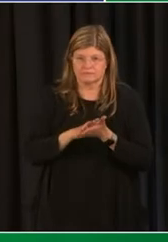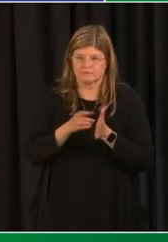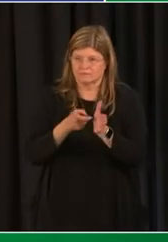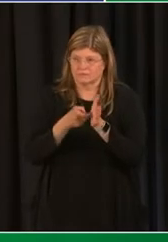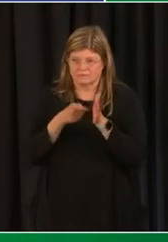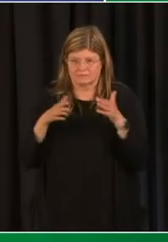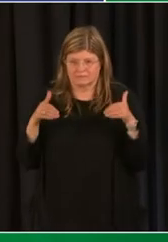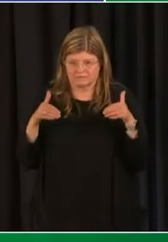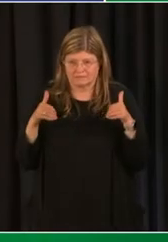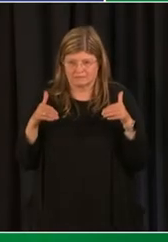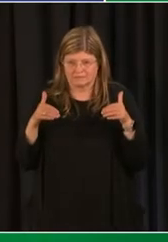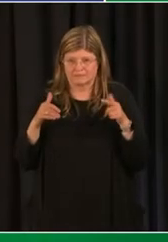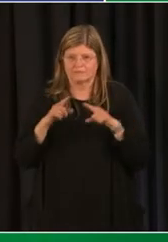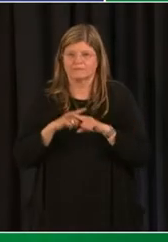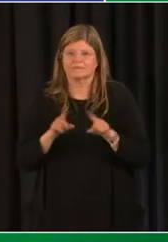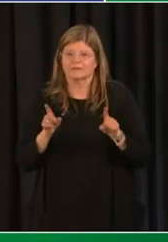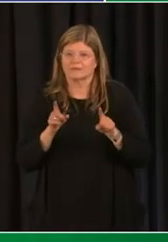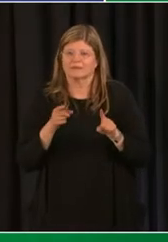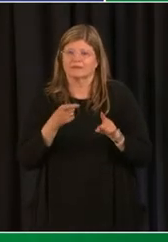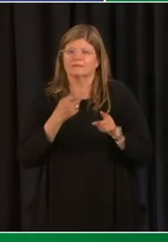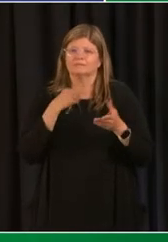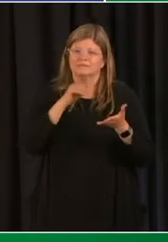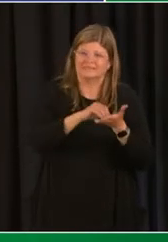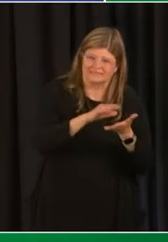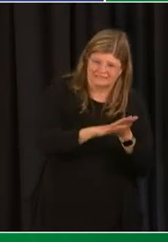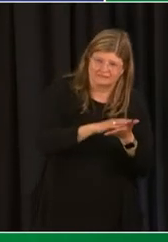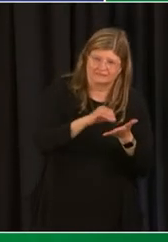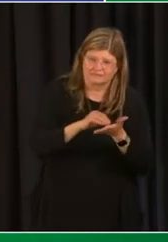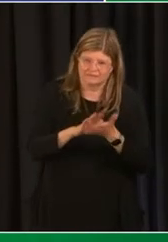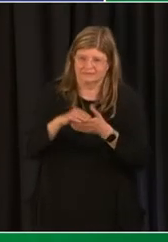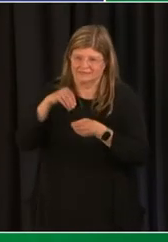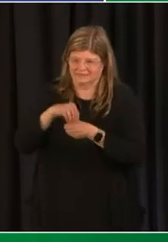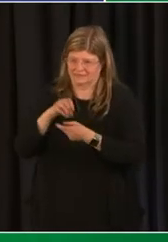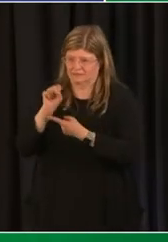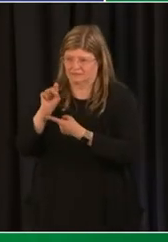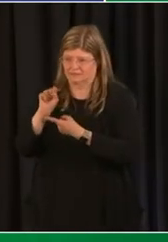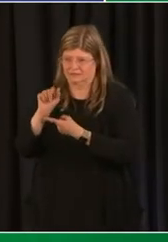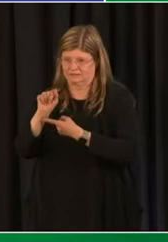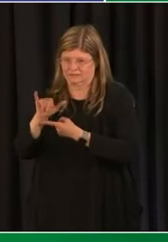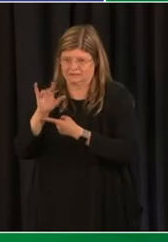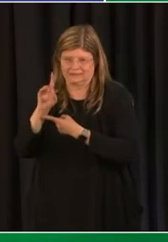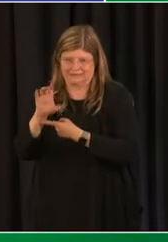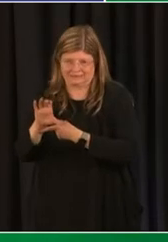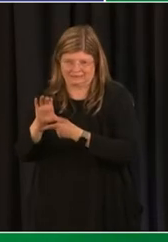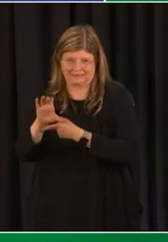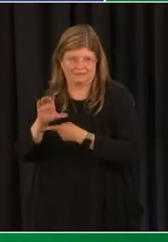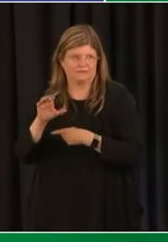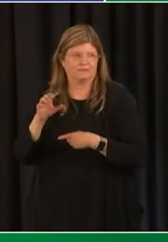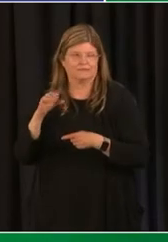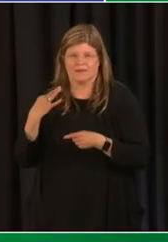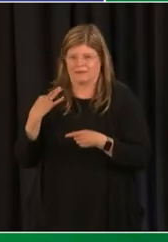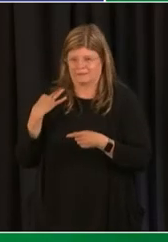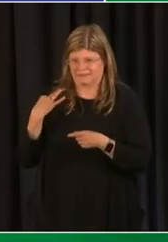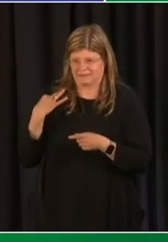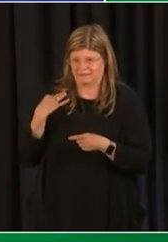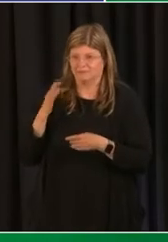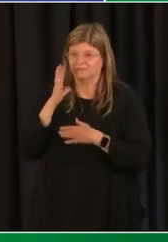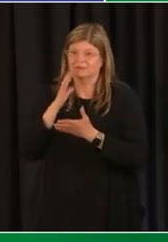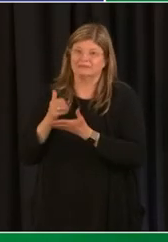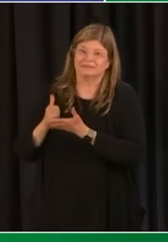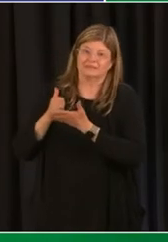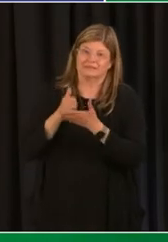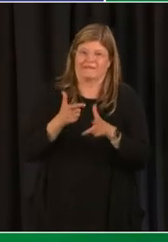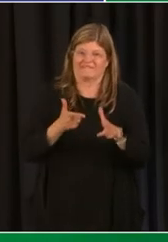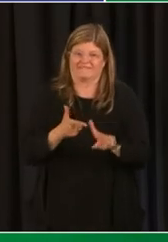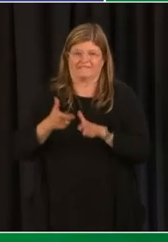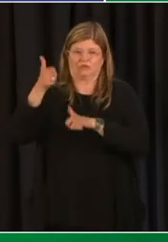to put their information into the Stay DC application. And so that will help